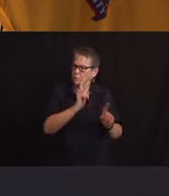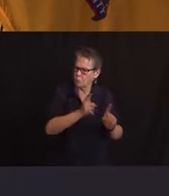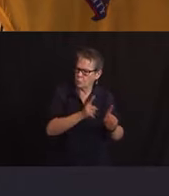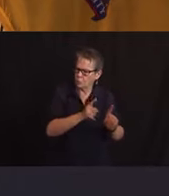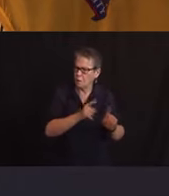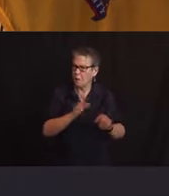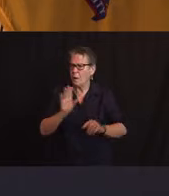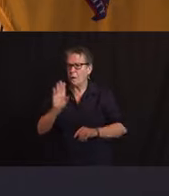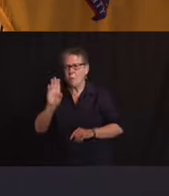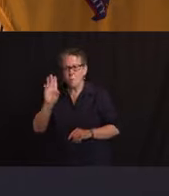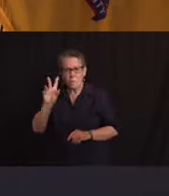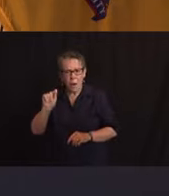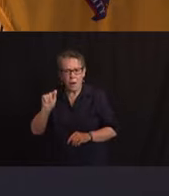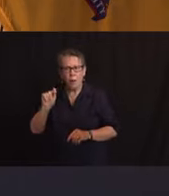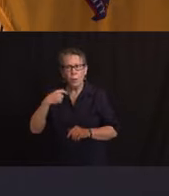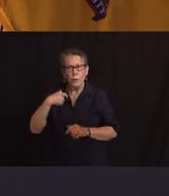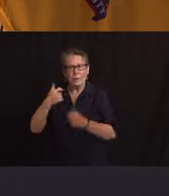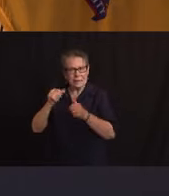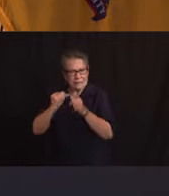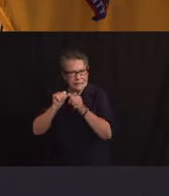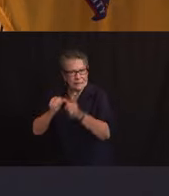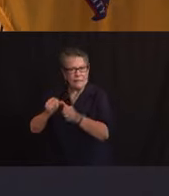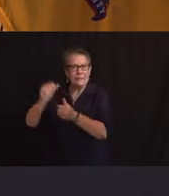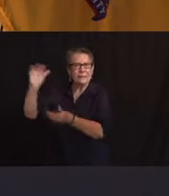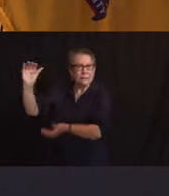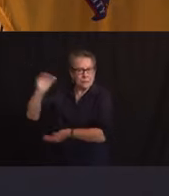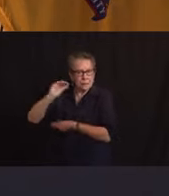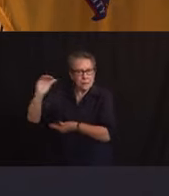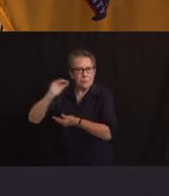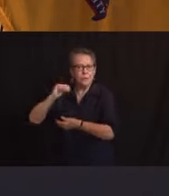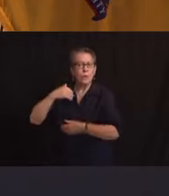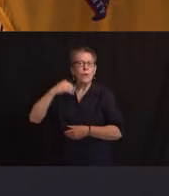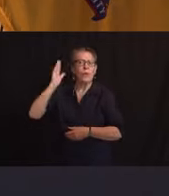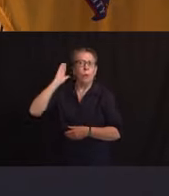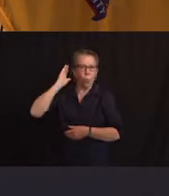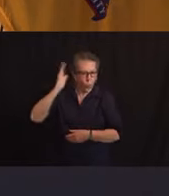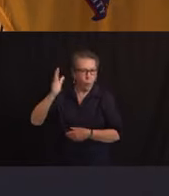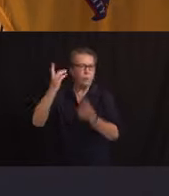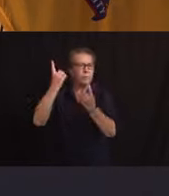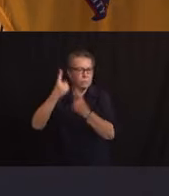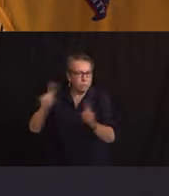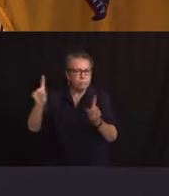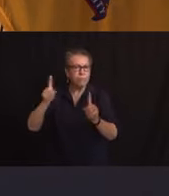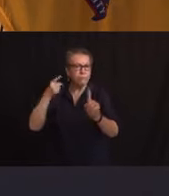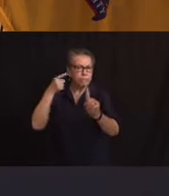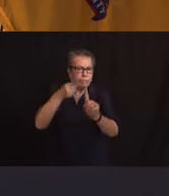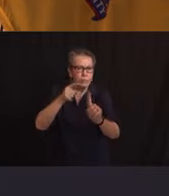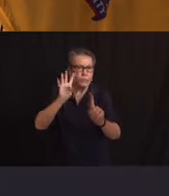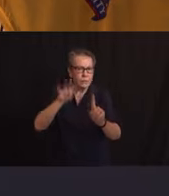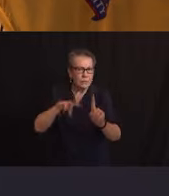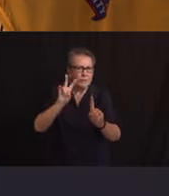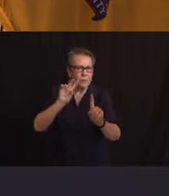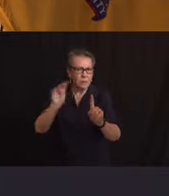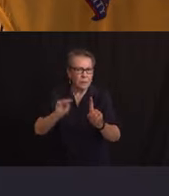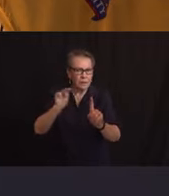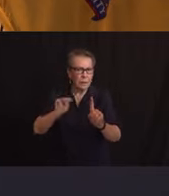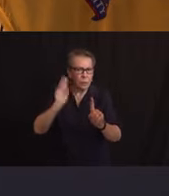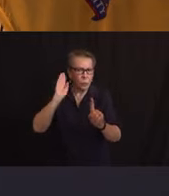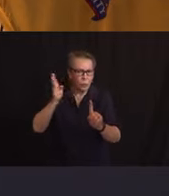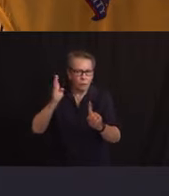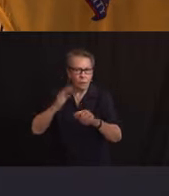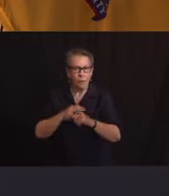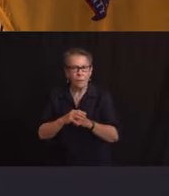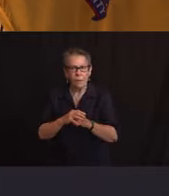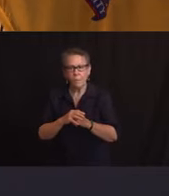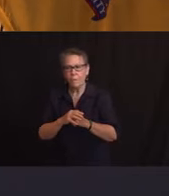the supply we can get, because we will get there. And by the way, this is to Daniel's question, this fight doesn't just end magically